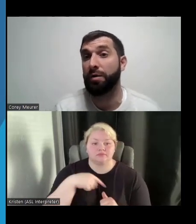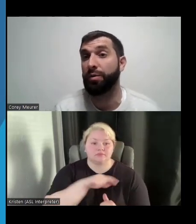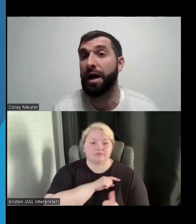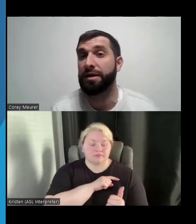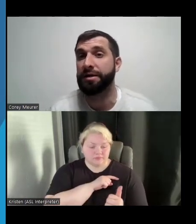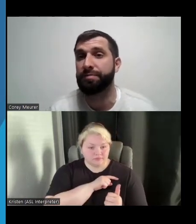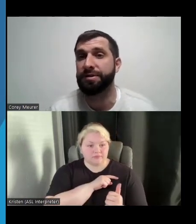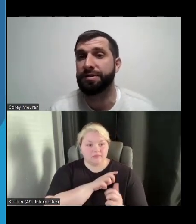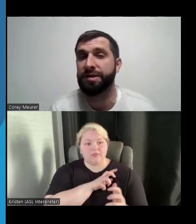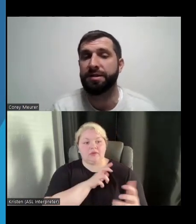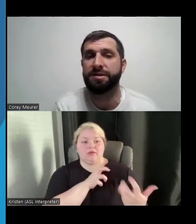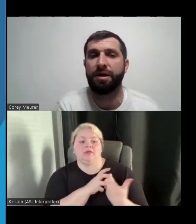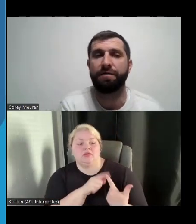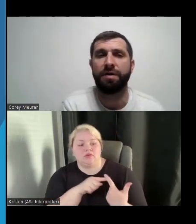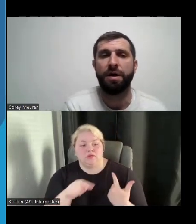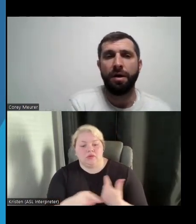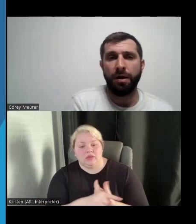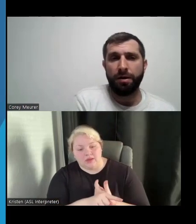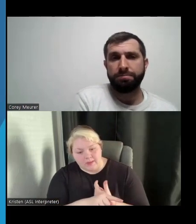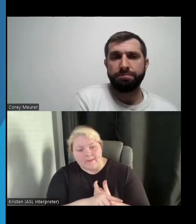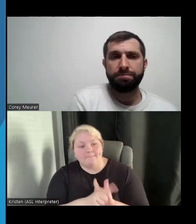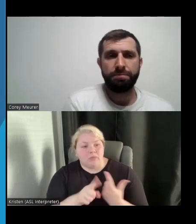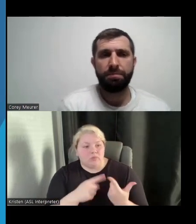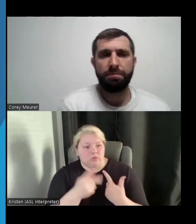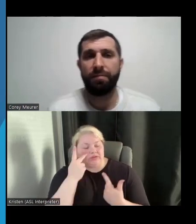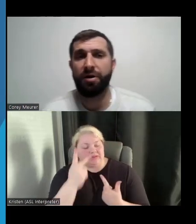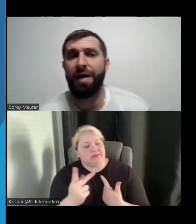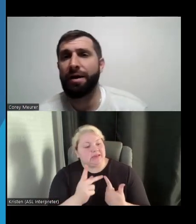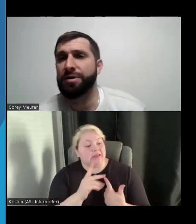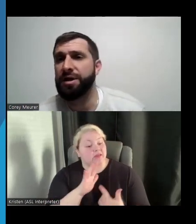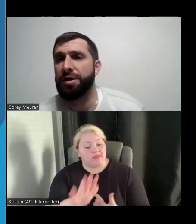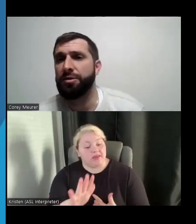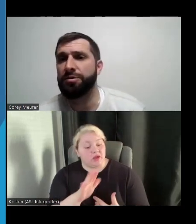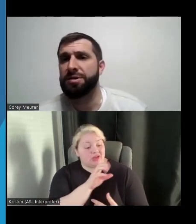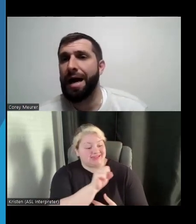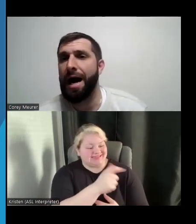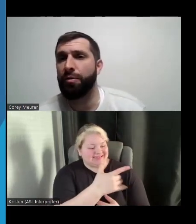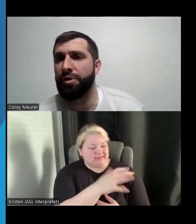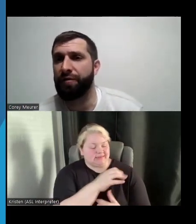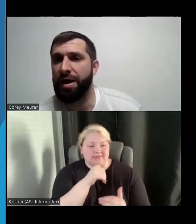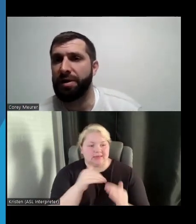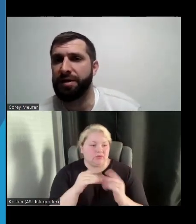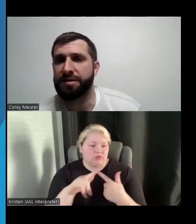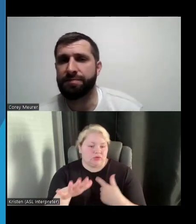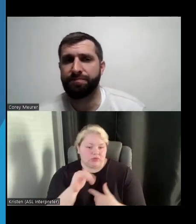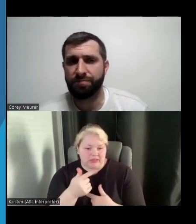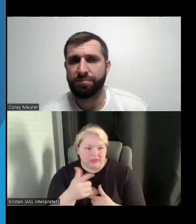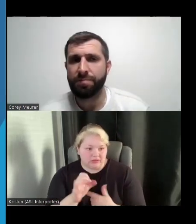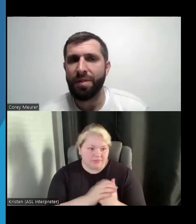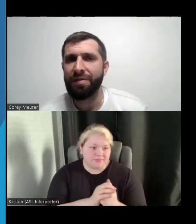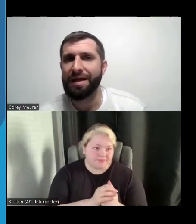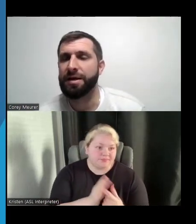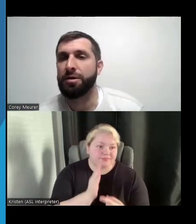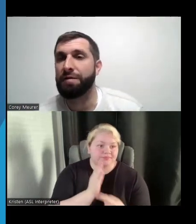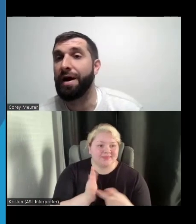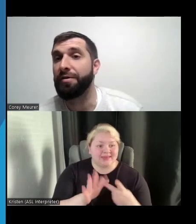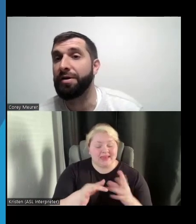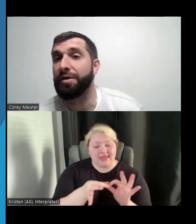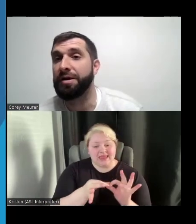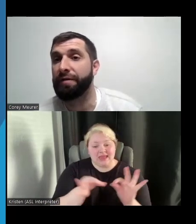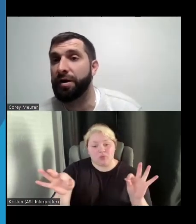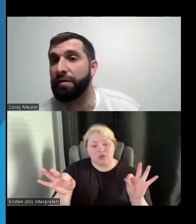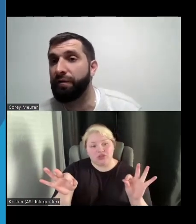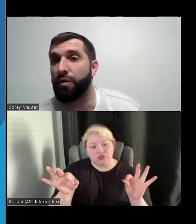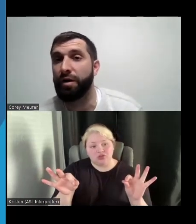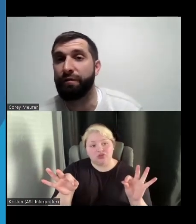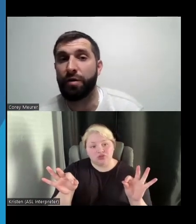and respond when that does present itself? The language that we use, how are we framing this? That's going to look